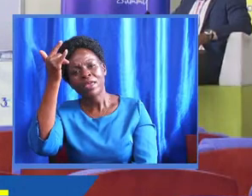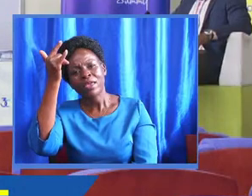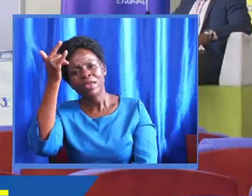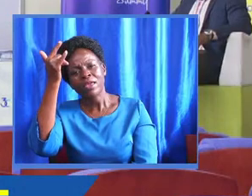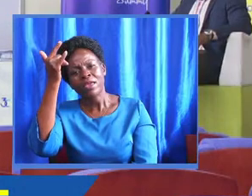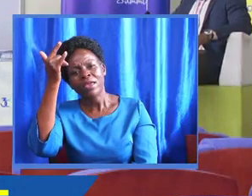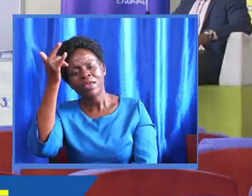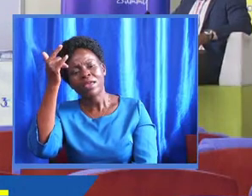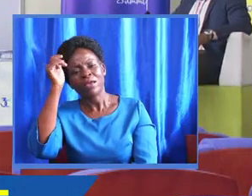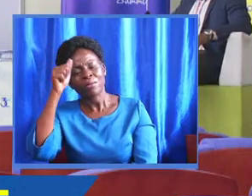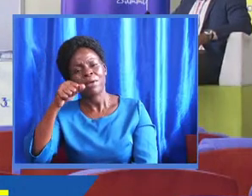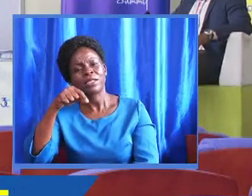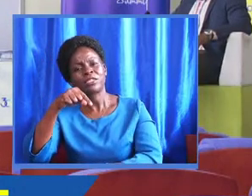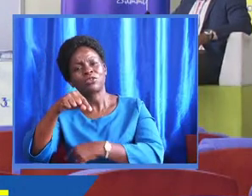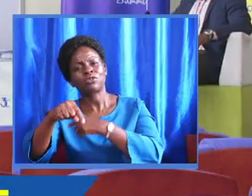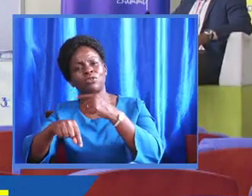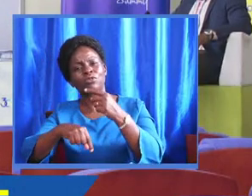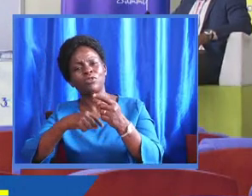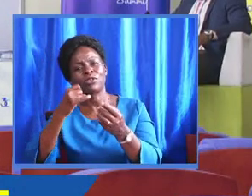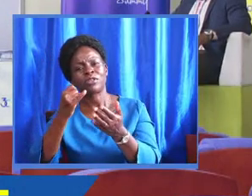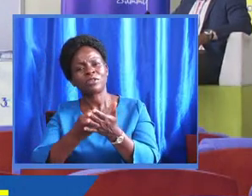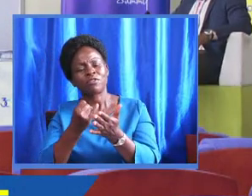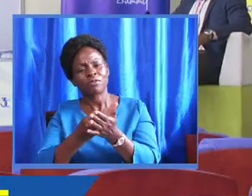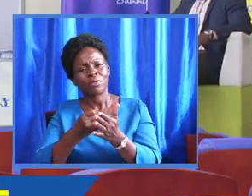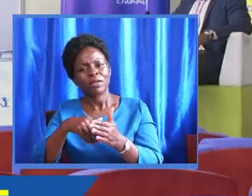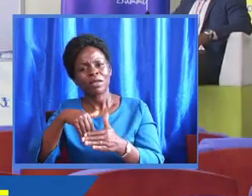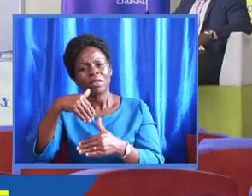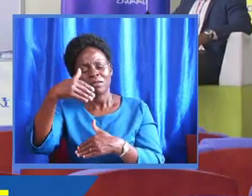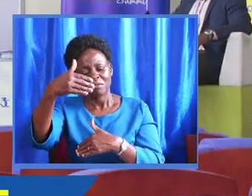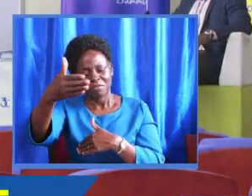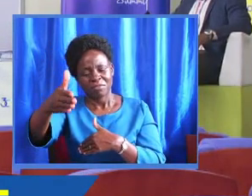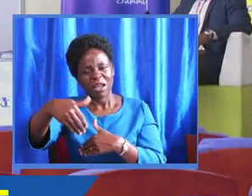we should continue investing in suburbs. You see,